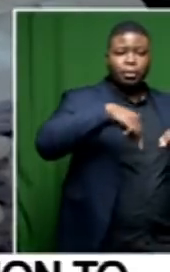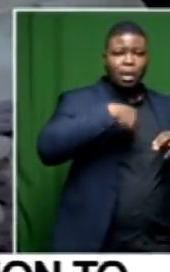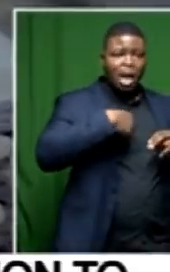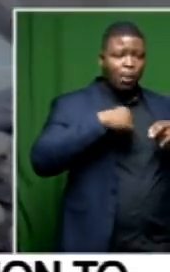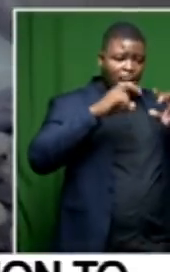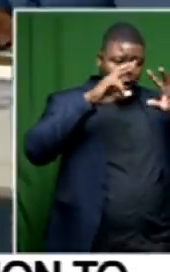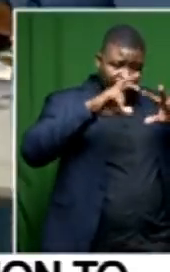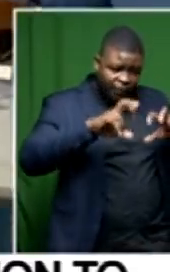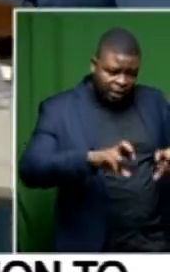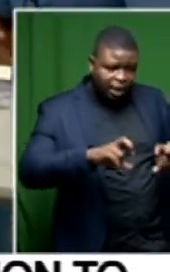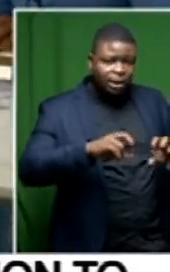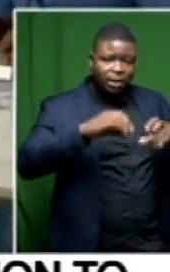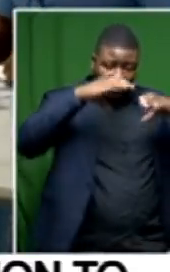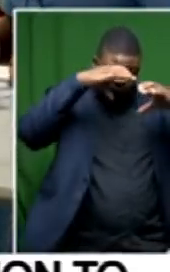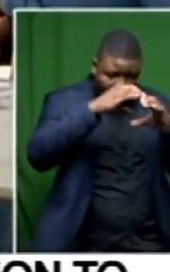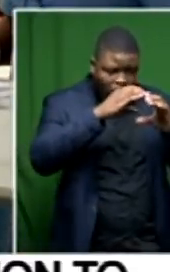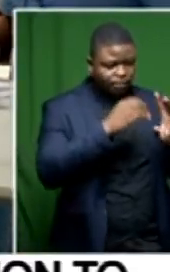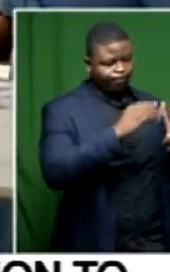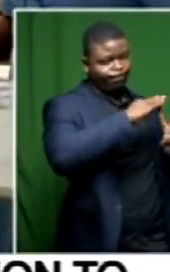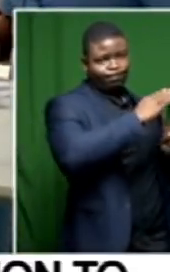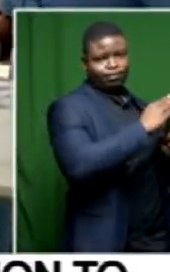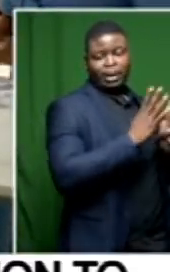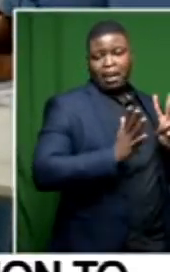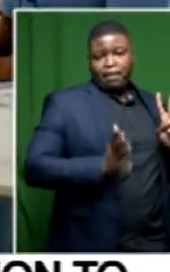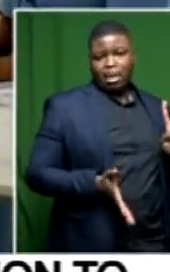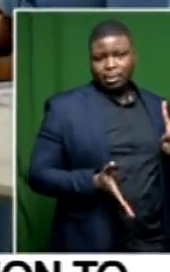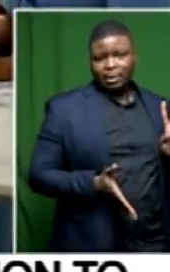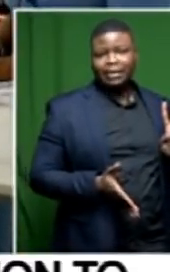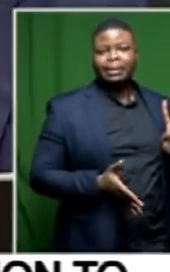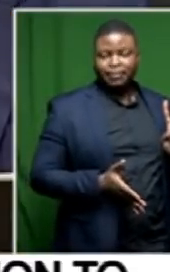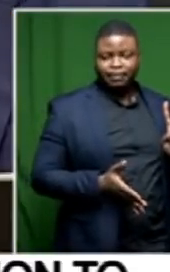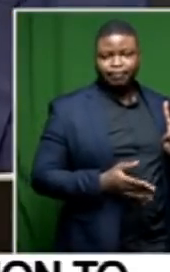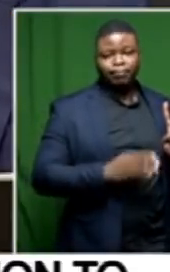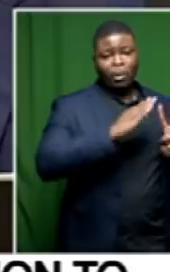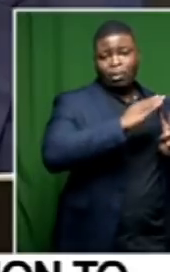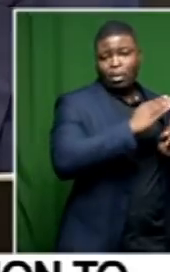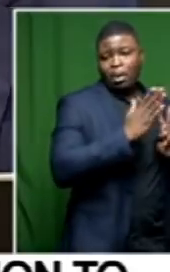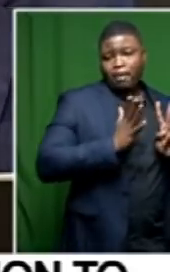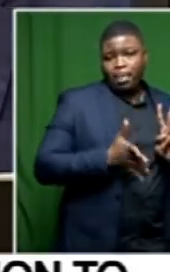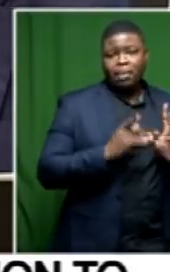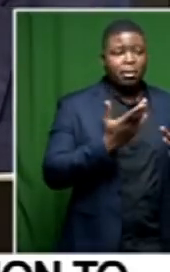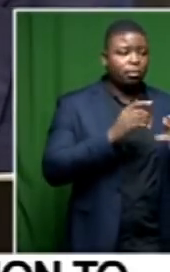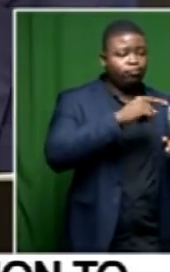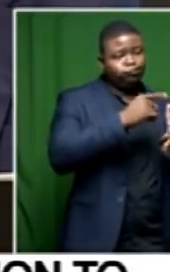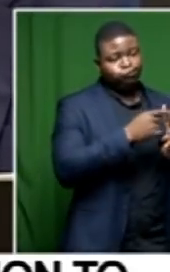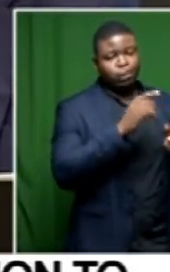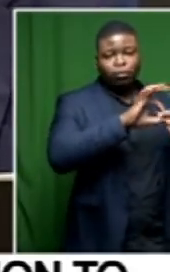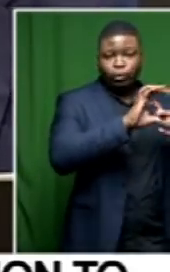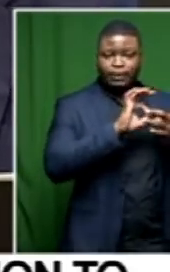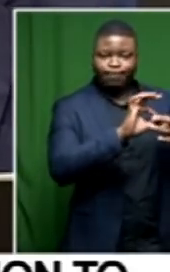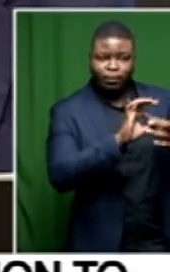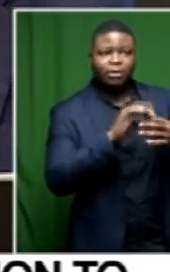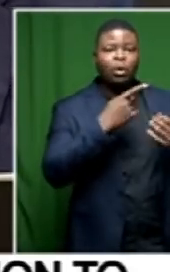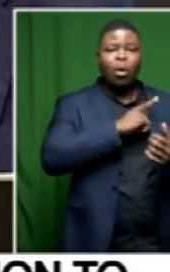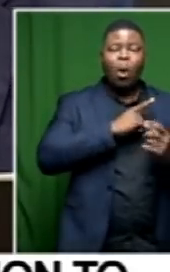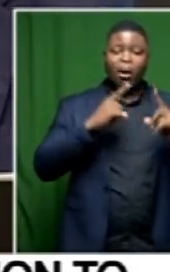to the matter of a possible existence of or actual existence of a conflict